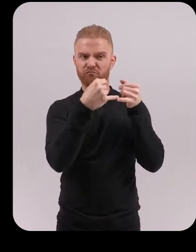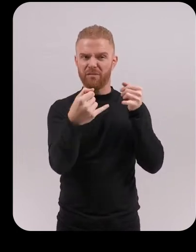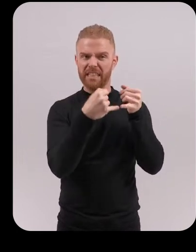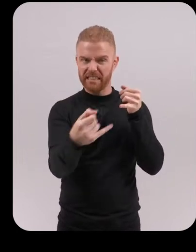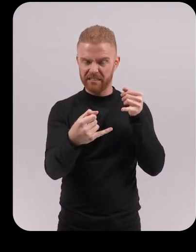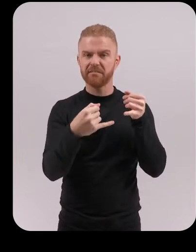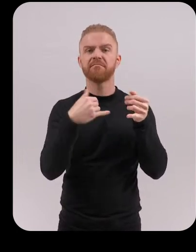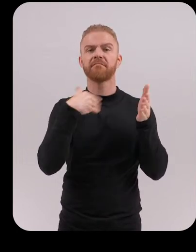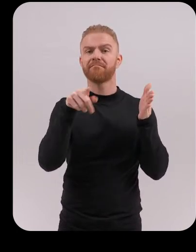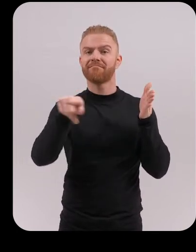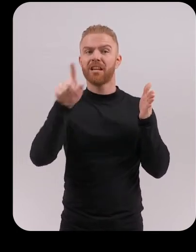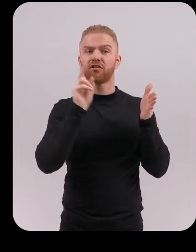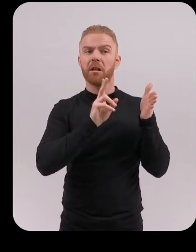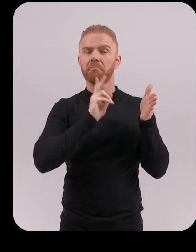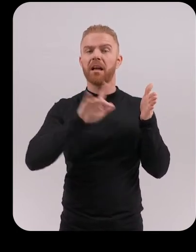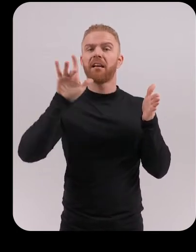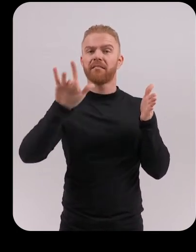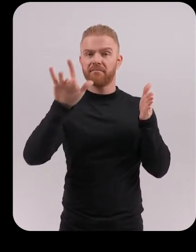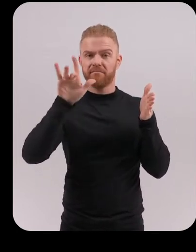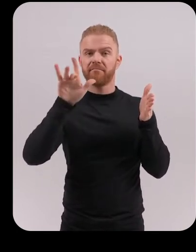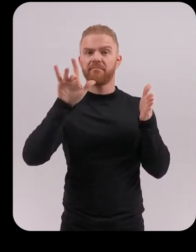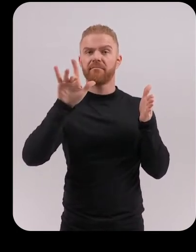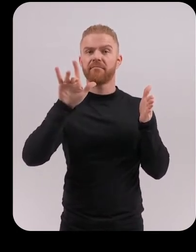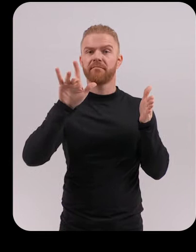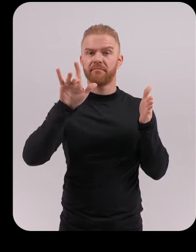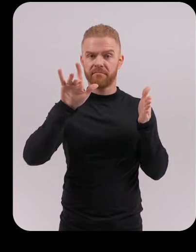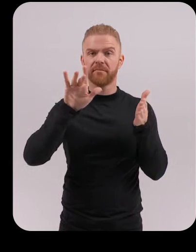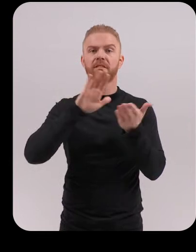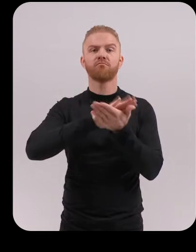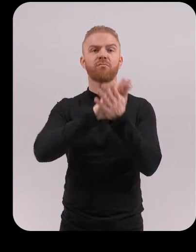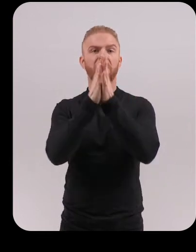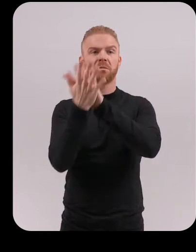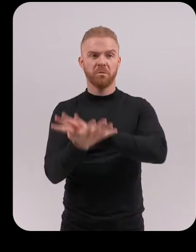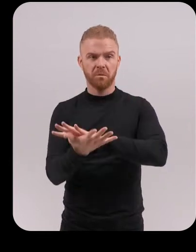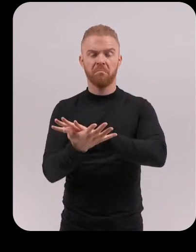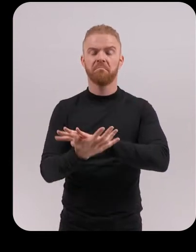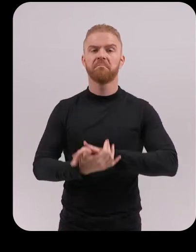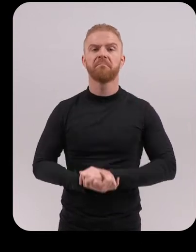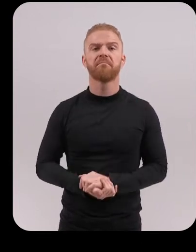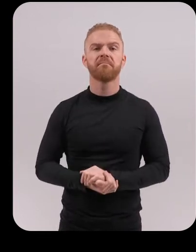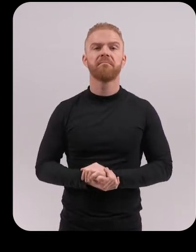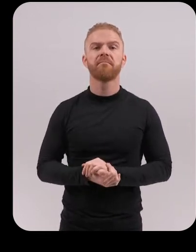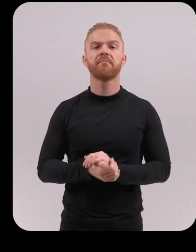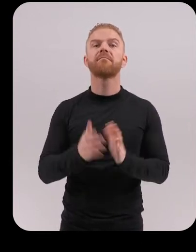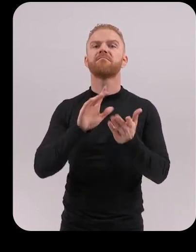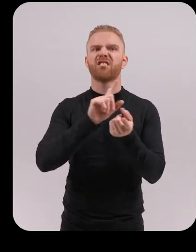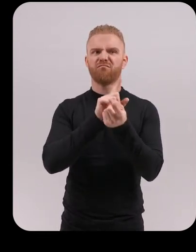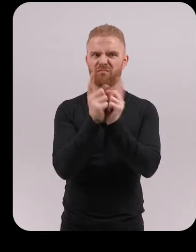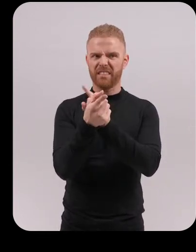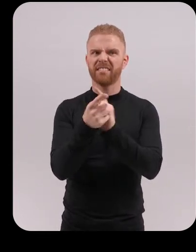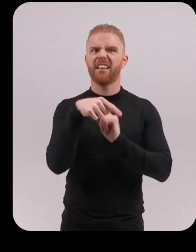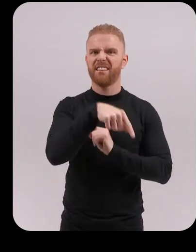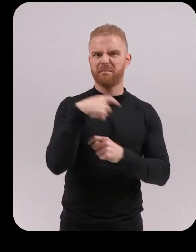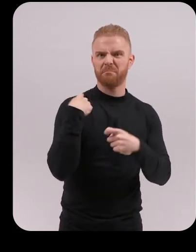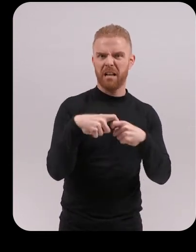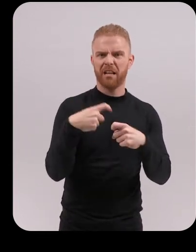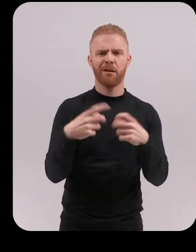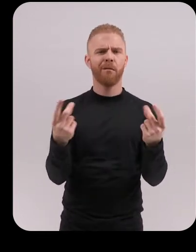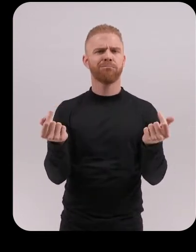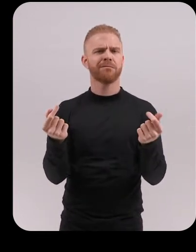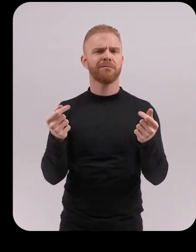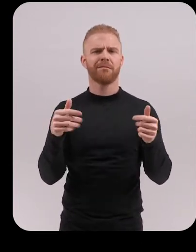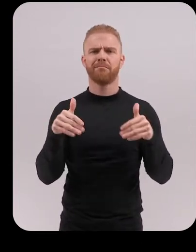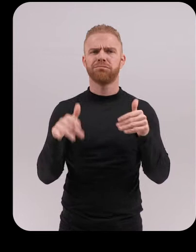Right-click, go to Gemini, click on Transform. Let me translate that to Spanish with this quick action.